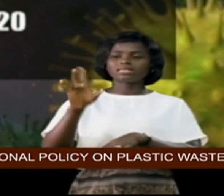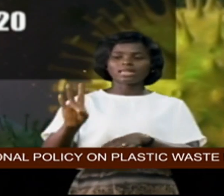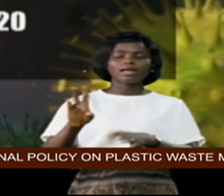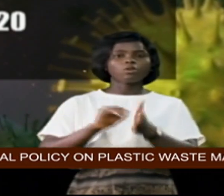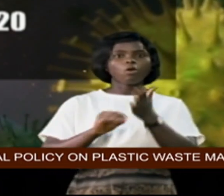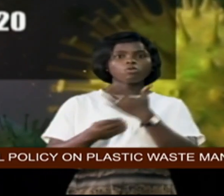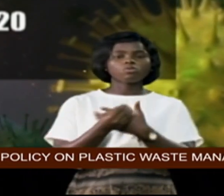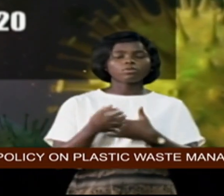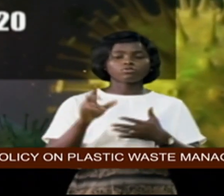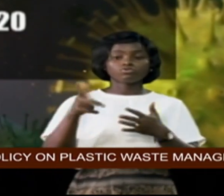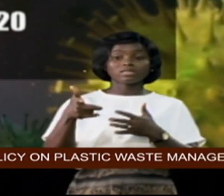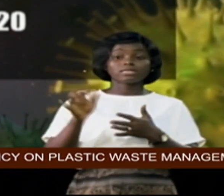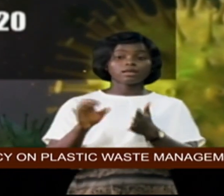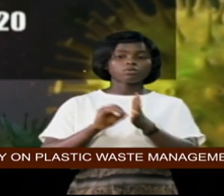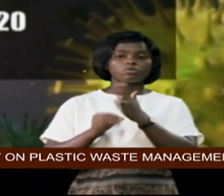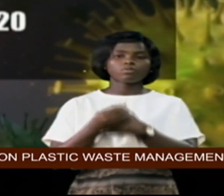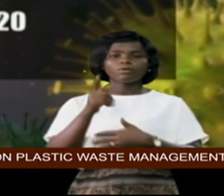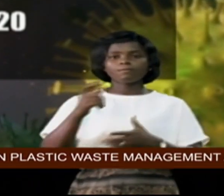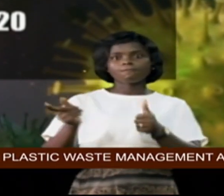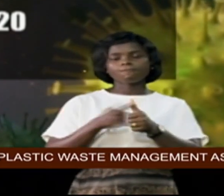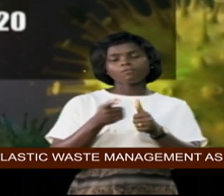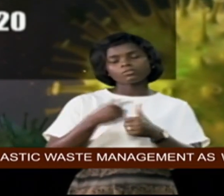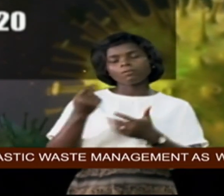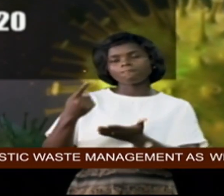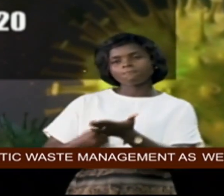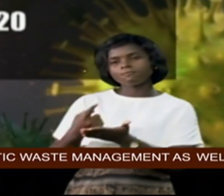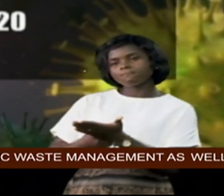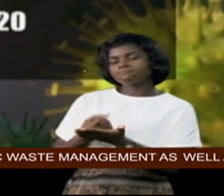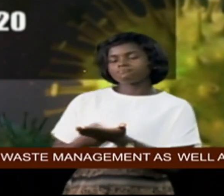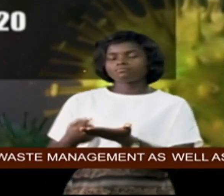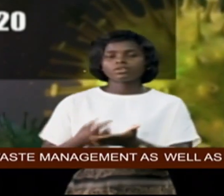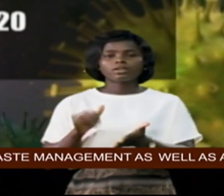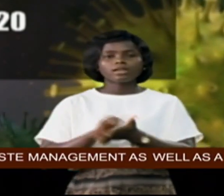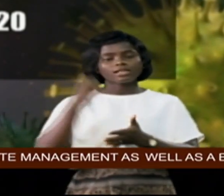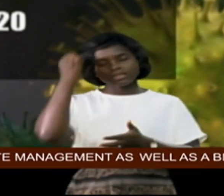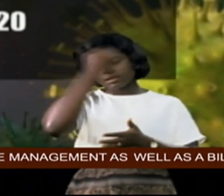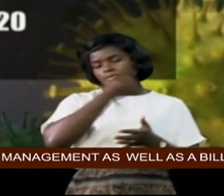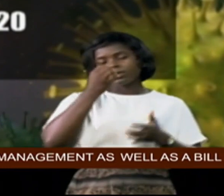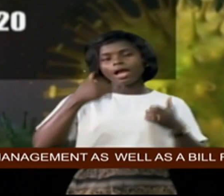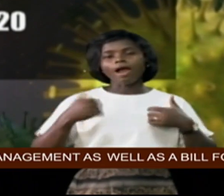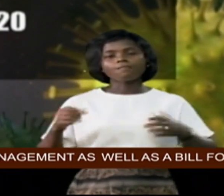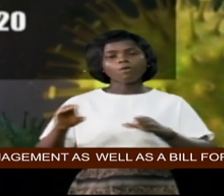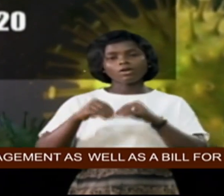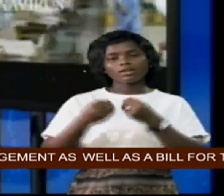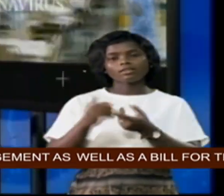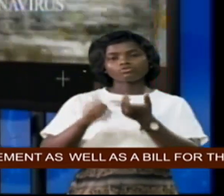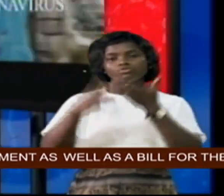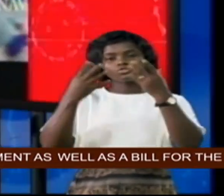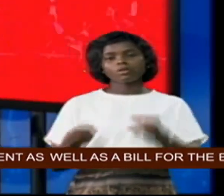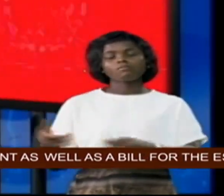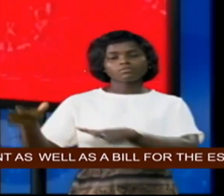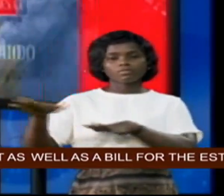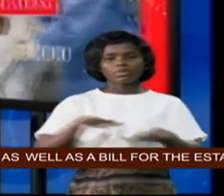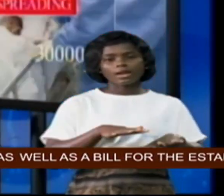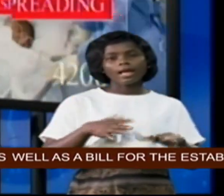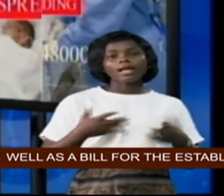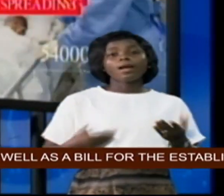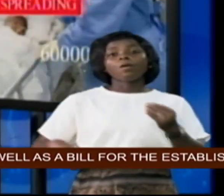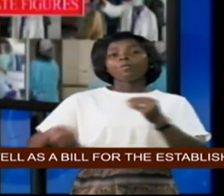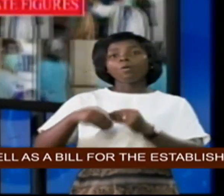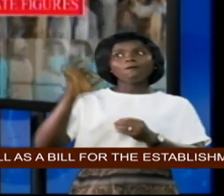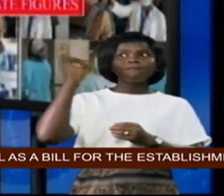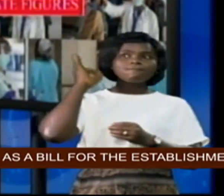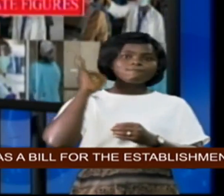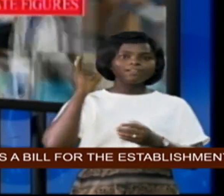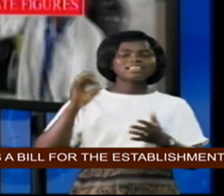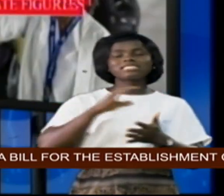first of a series of regular discussions that EU leaders have organized to tackle the pandemic. Meanwhile, more French cities are